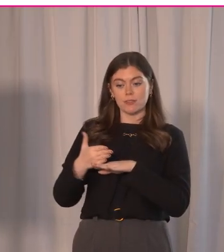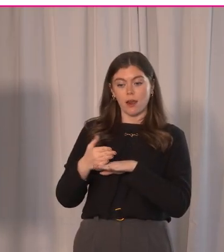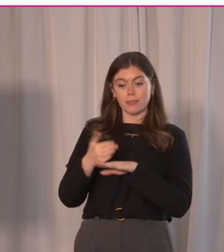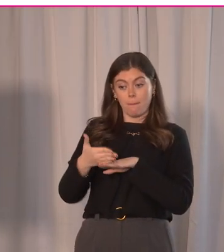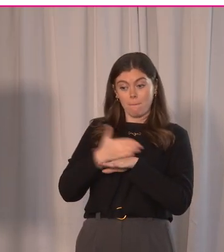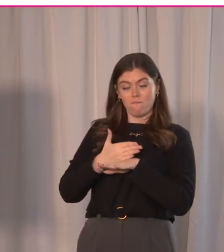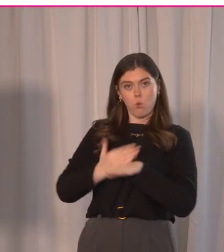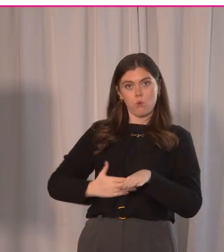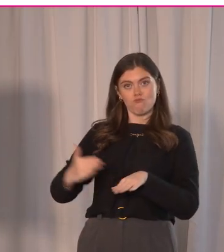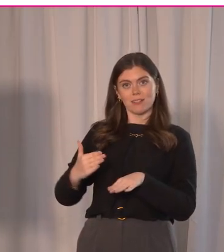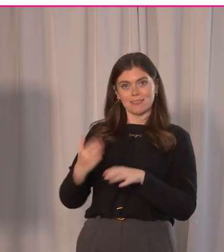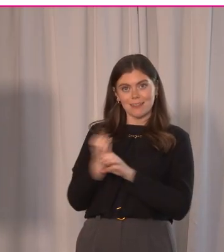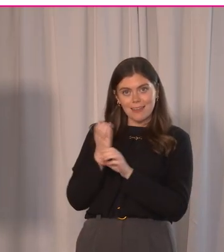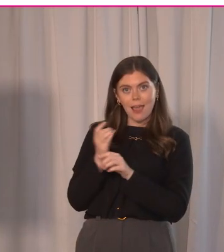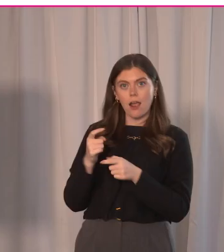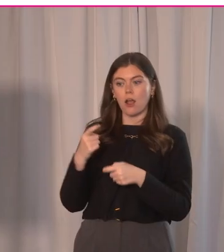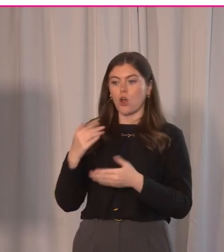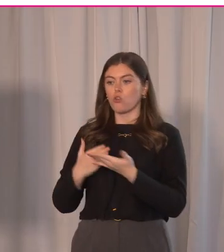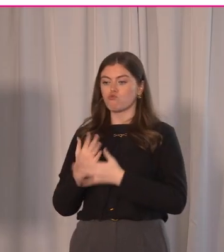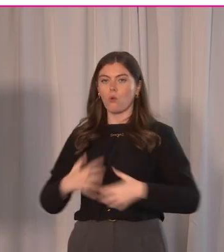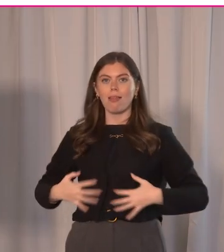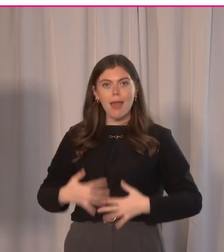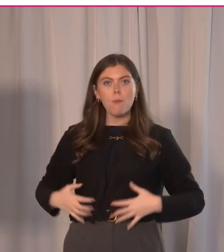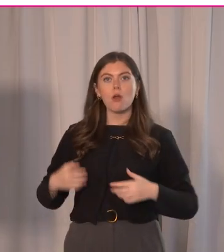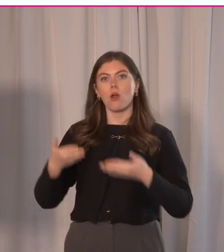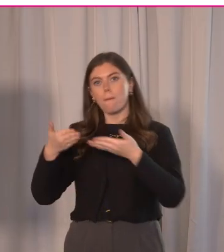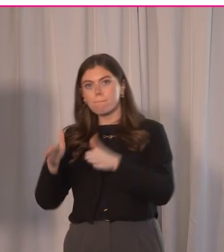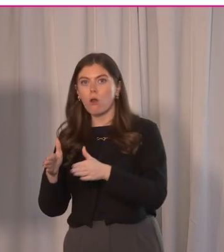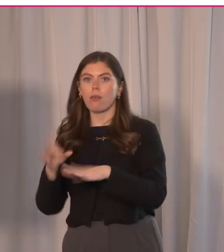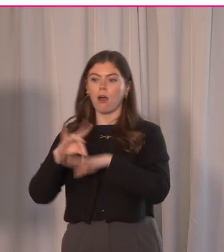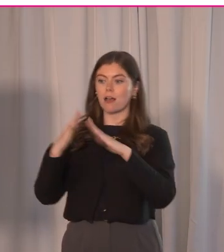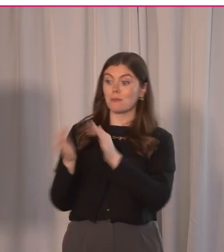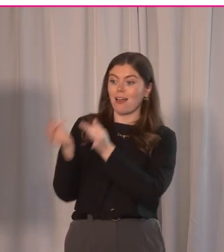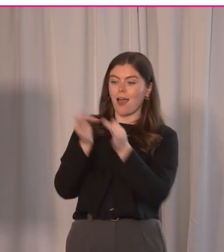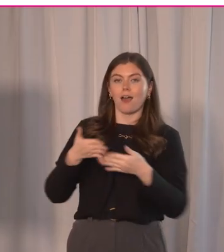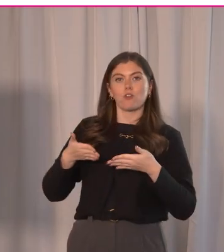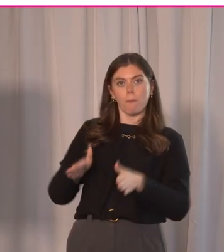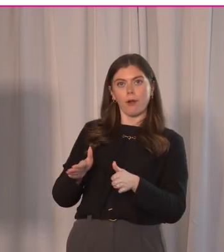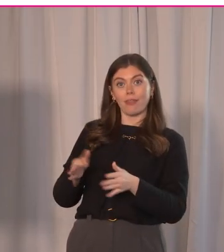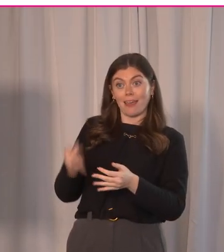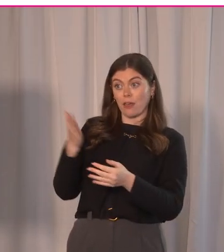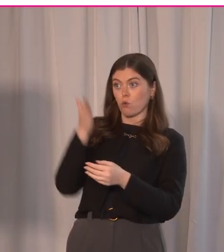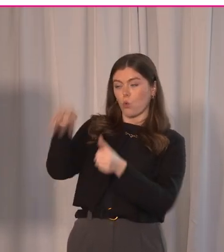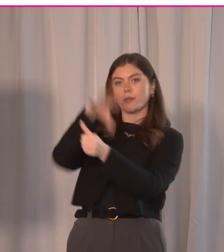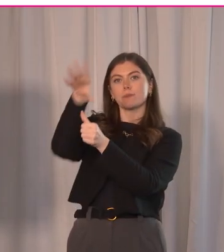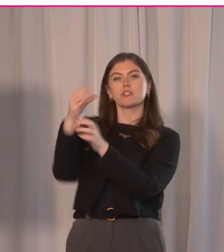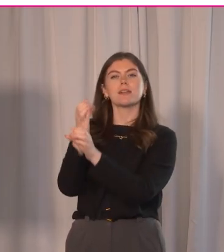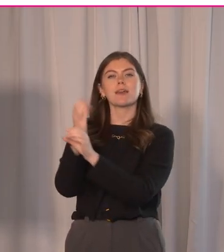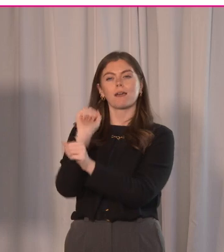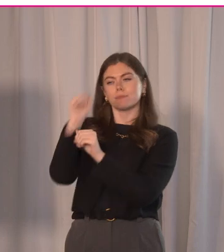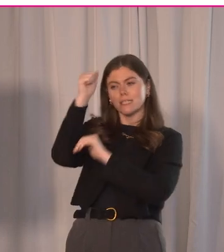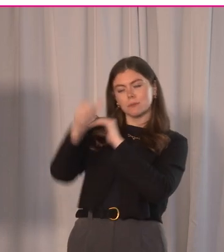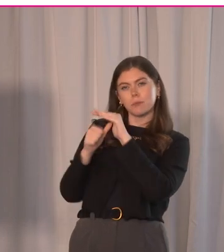and birth, their experience in hospital after birth, if they end up in specialised care, what their experience was like in the neonatal